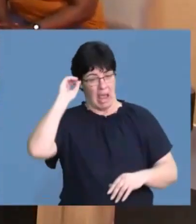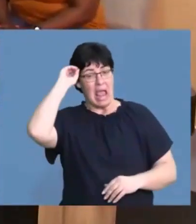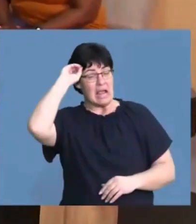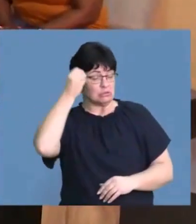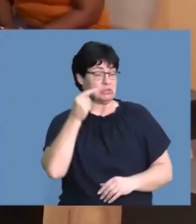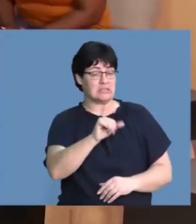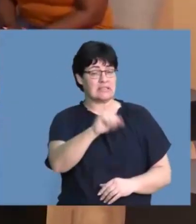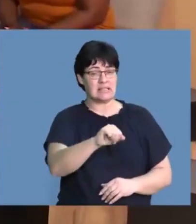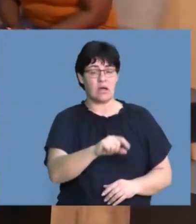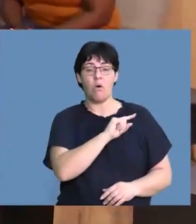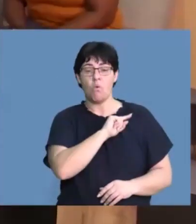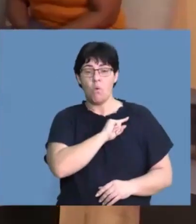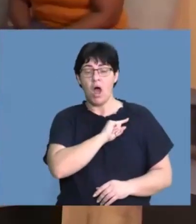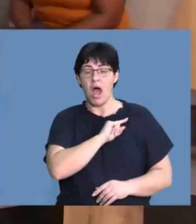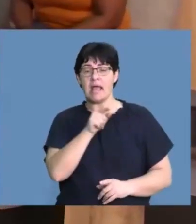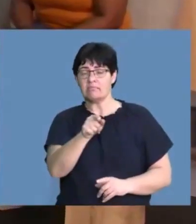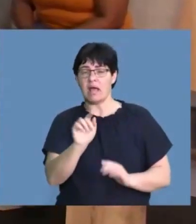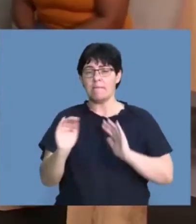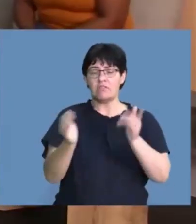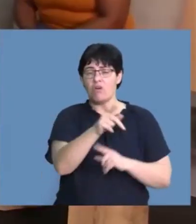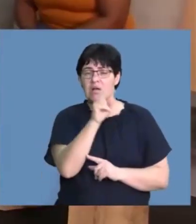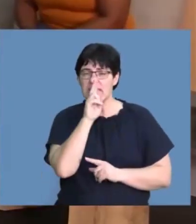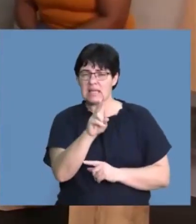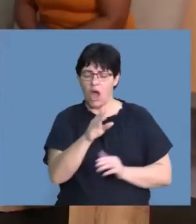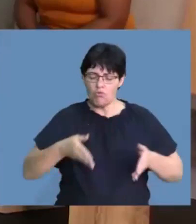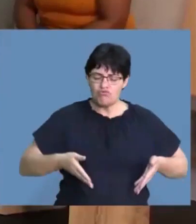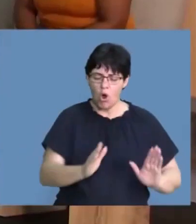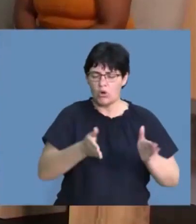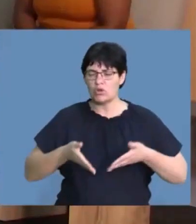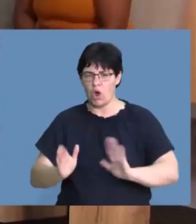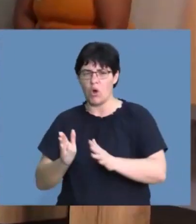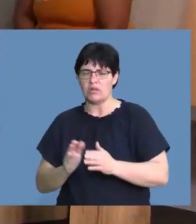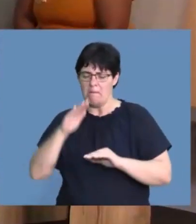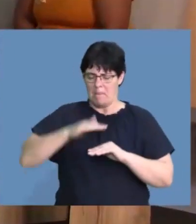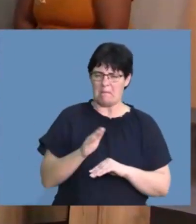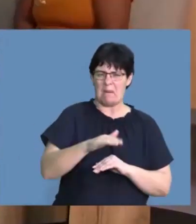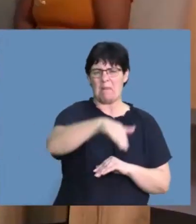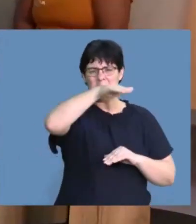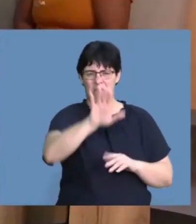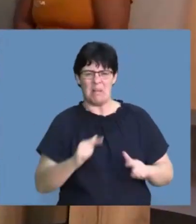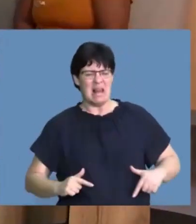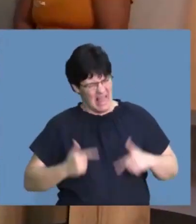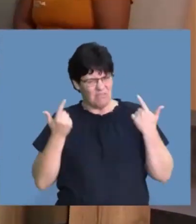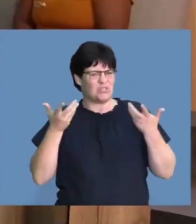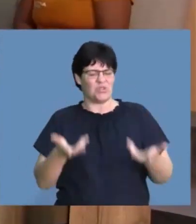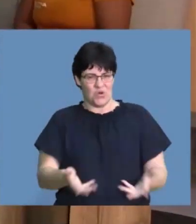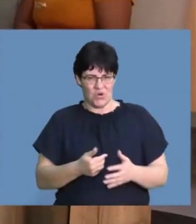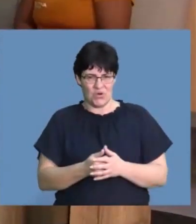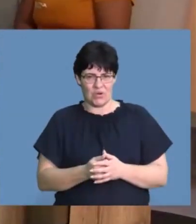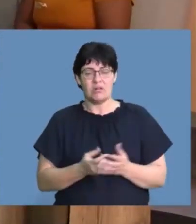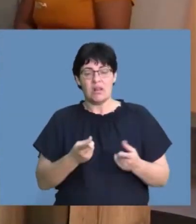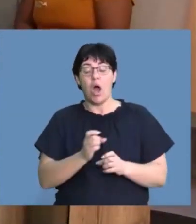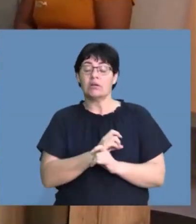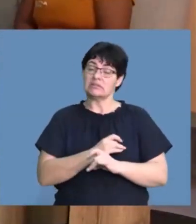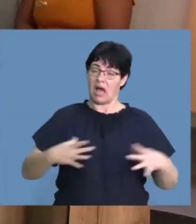very interesting for me. Because now, metaphorically, we all know that roads are bumpy. And you know, the start of